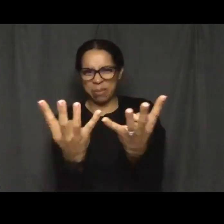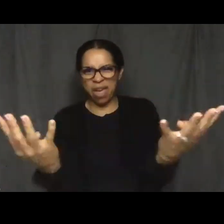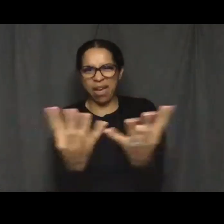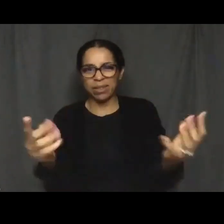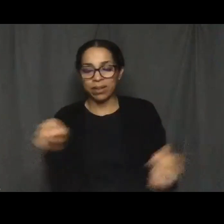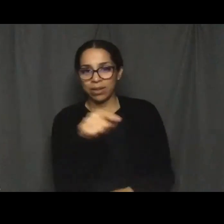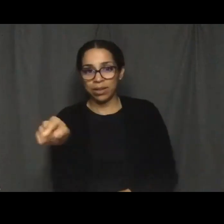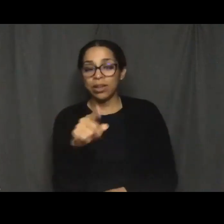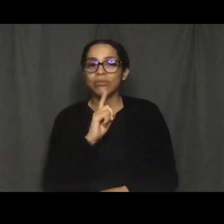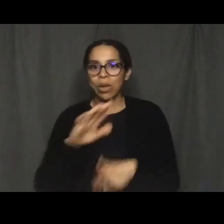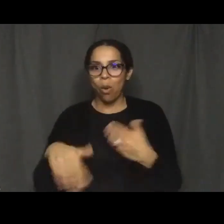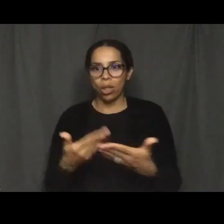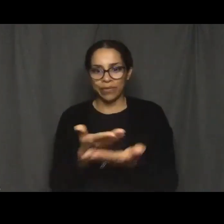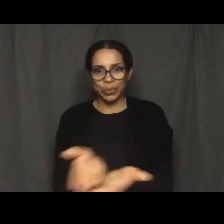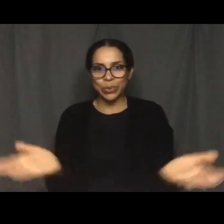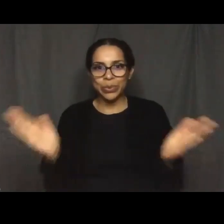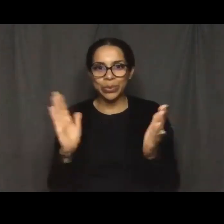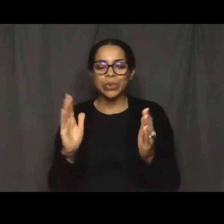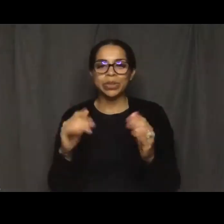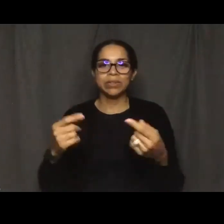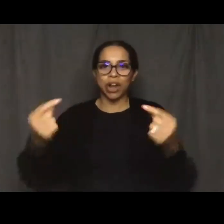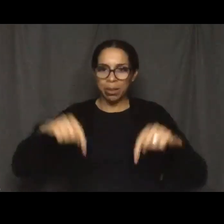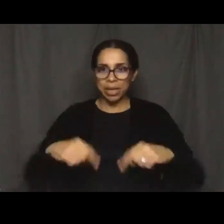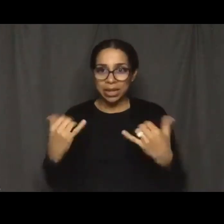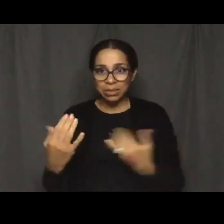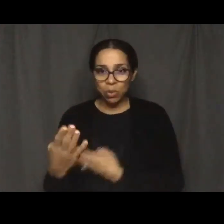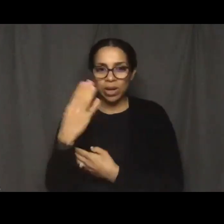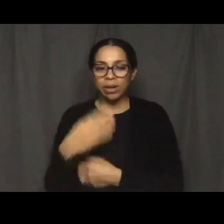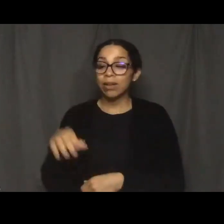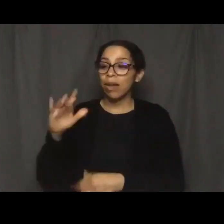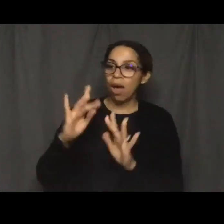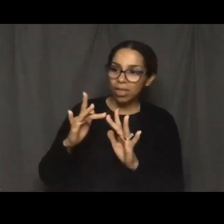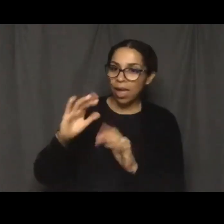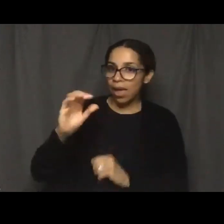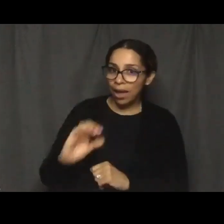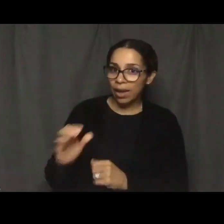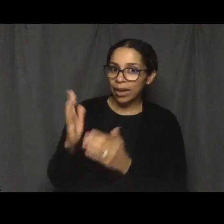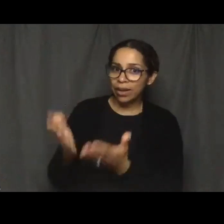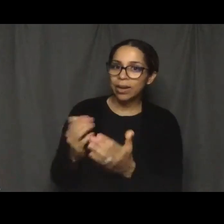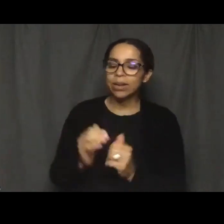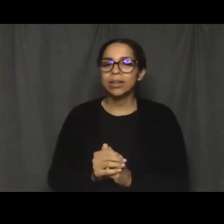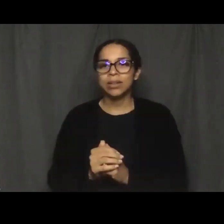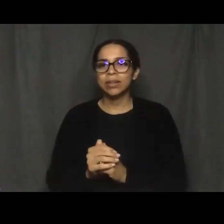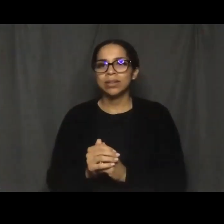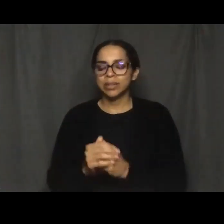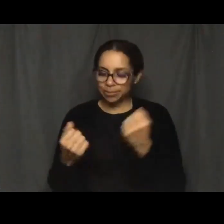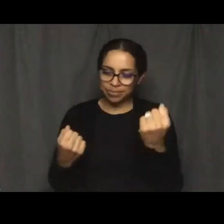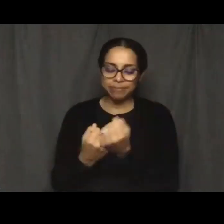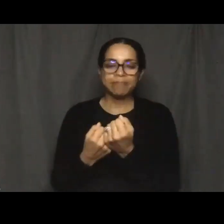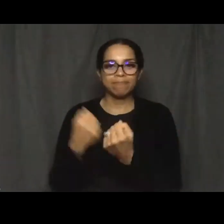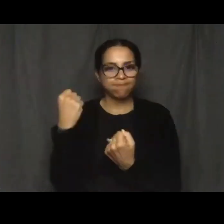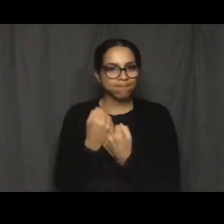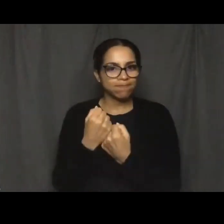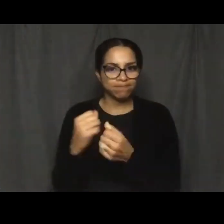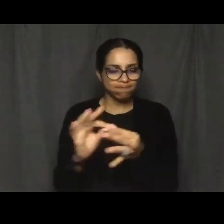to all of you for coming out this morning, for joining us online, and for just being in it with us.